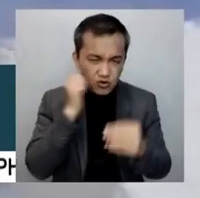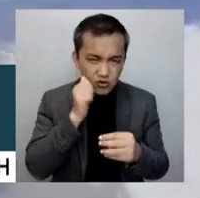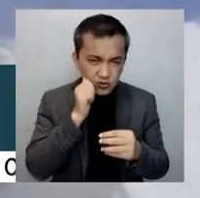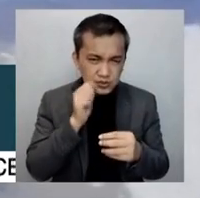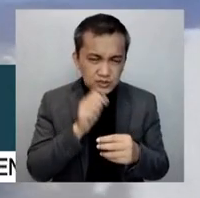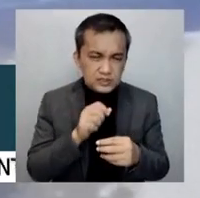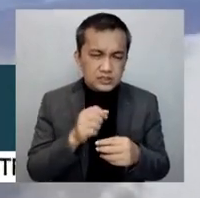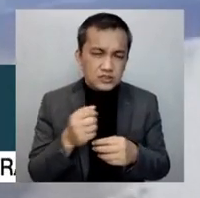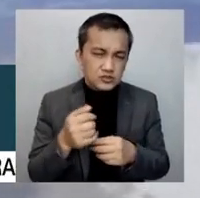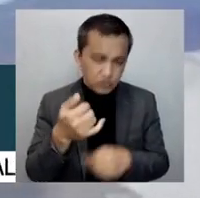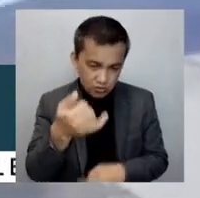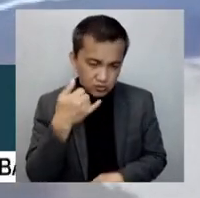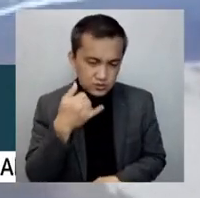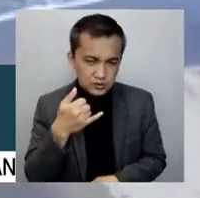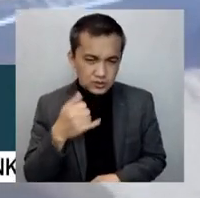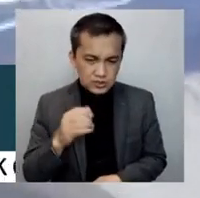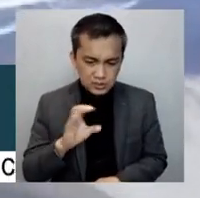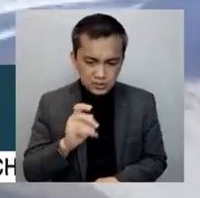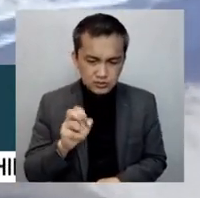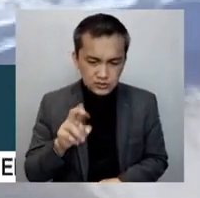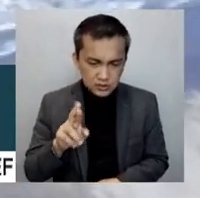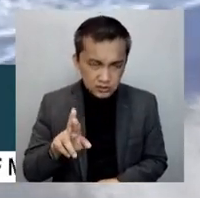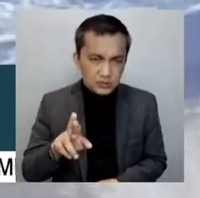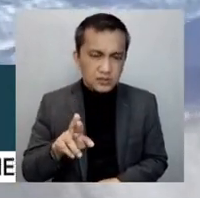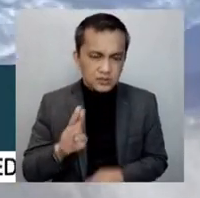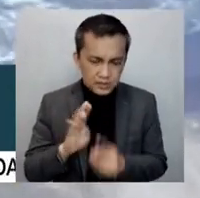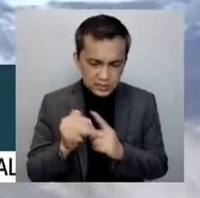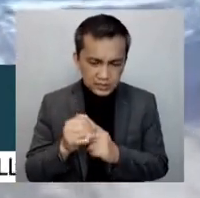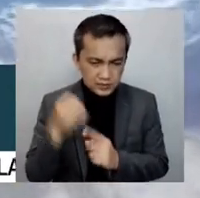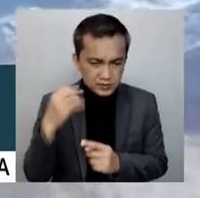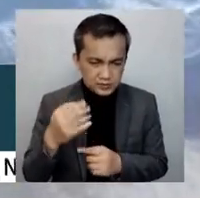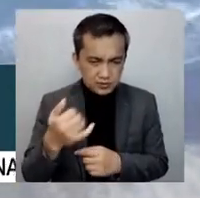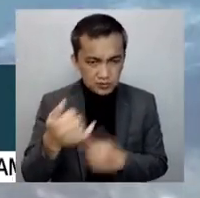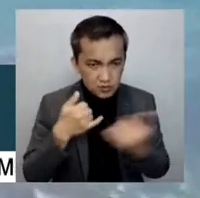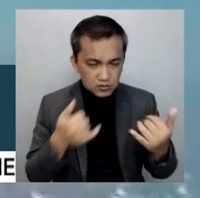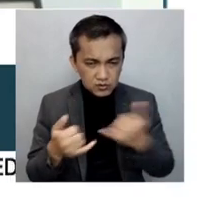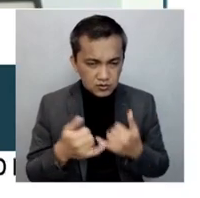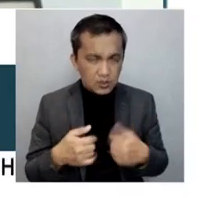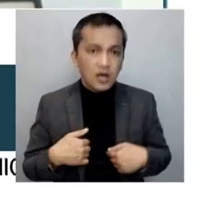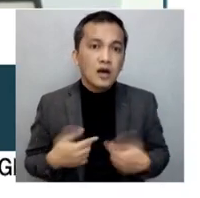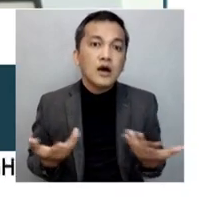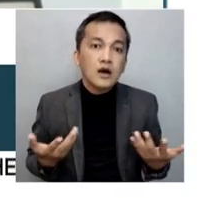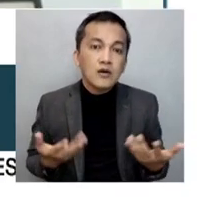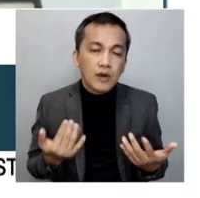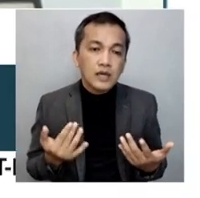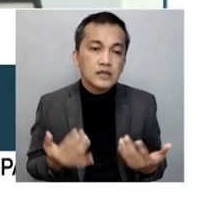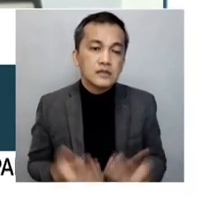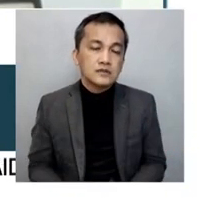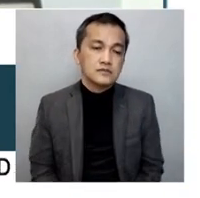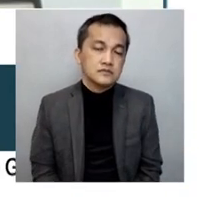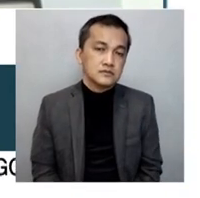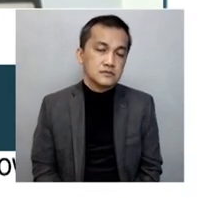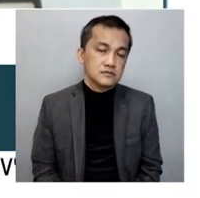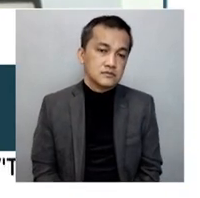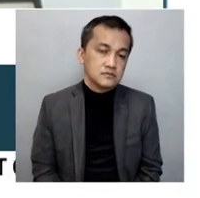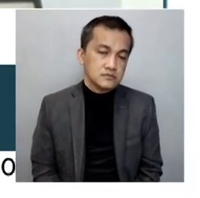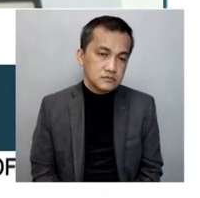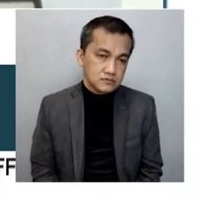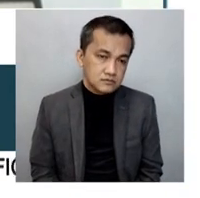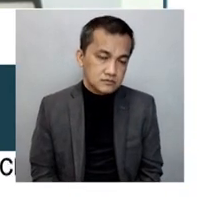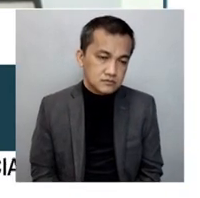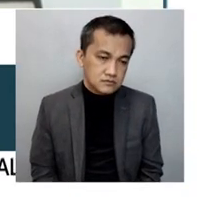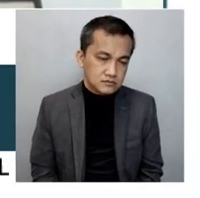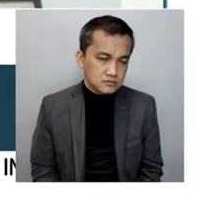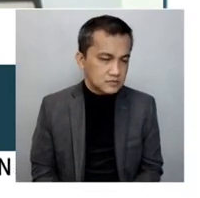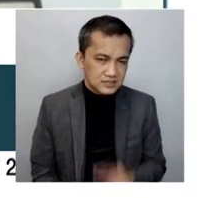me, councillors, the barangay officials? How come that I am all over the news, I'm always in Pola? But it's